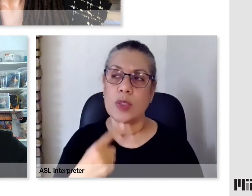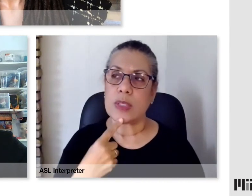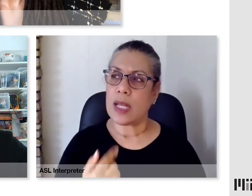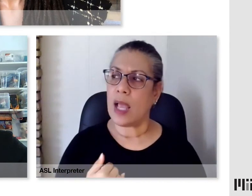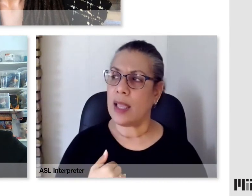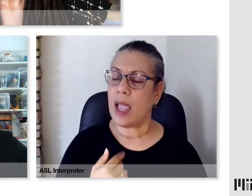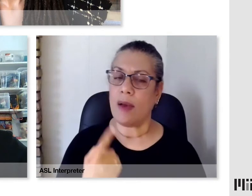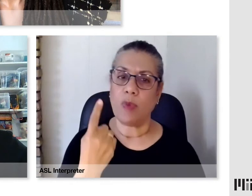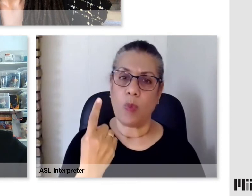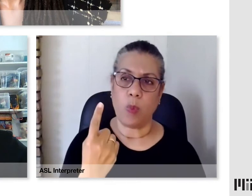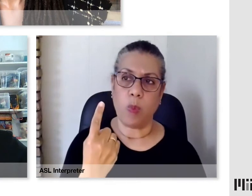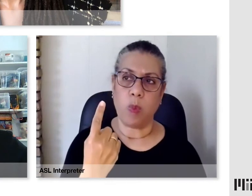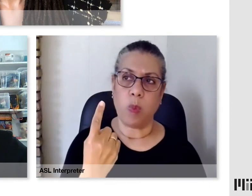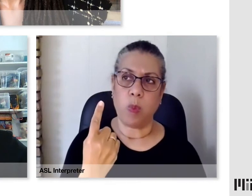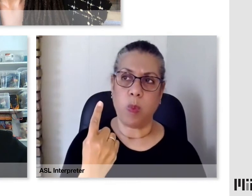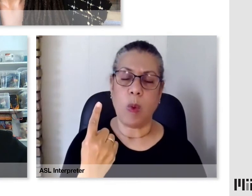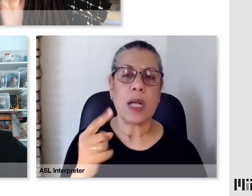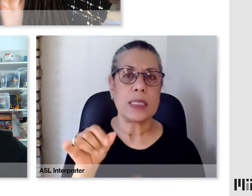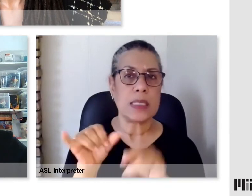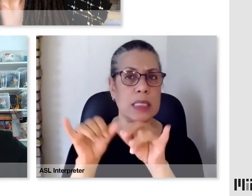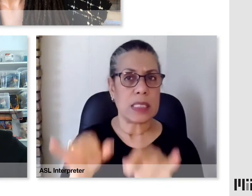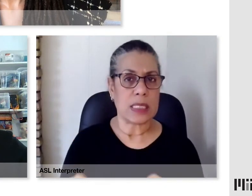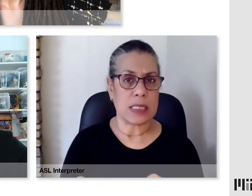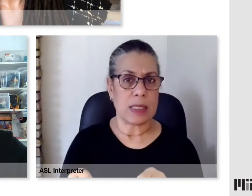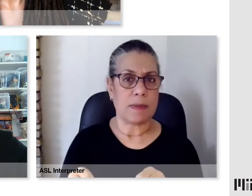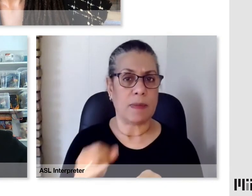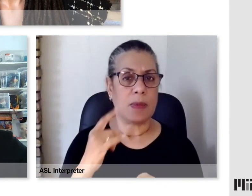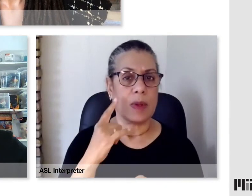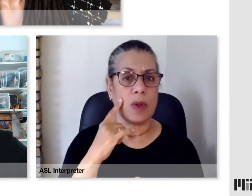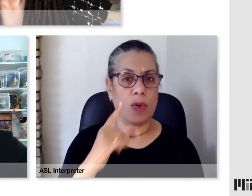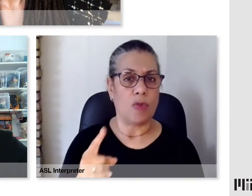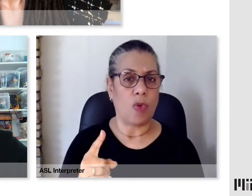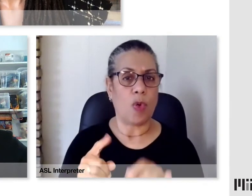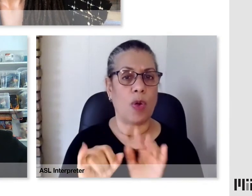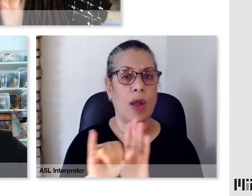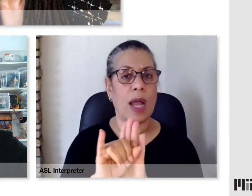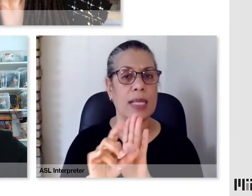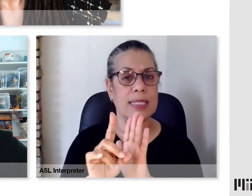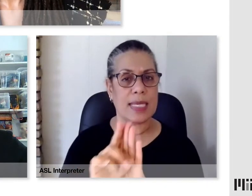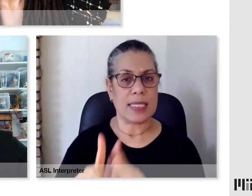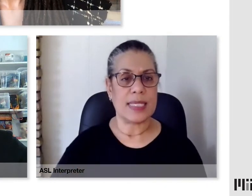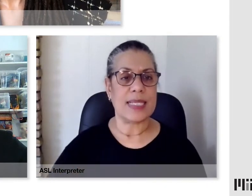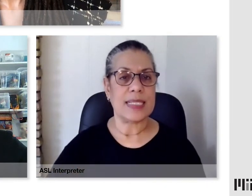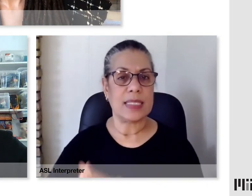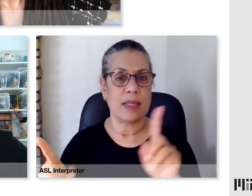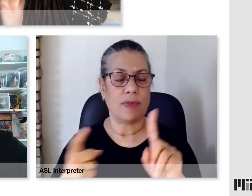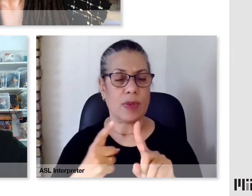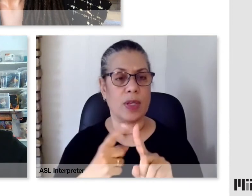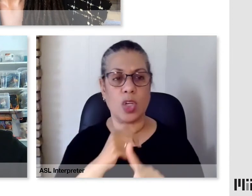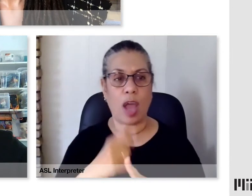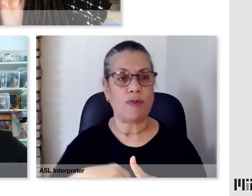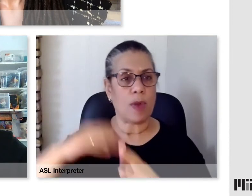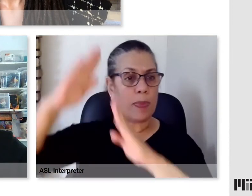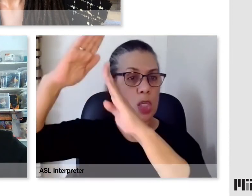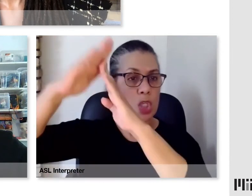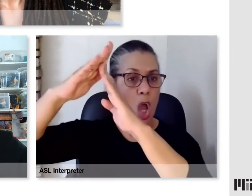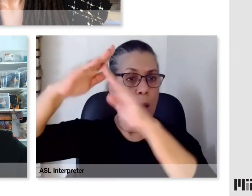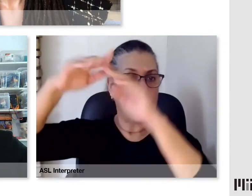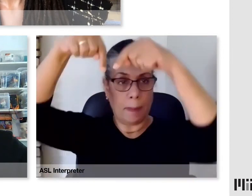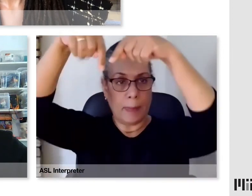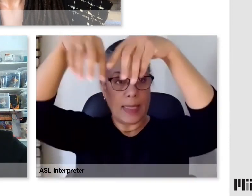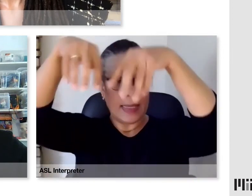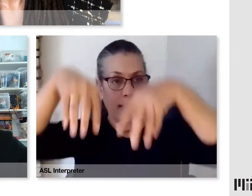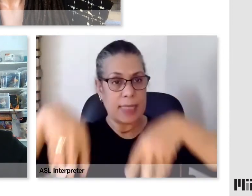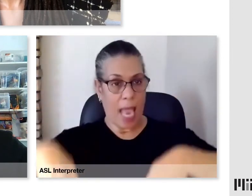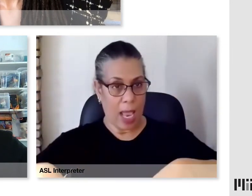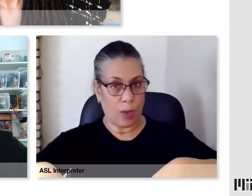patented computational system, which is for representing identity very differently than in the top-down way many computational systems do. It's